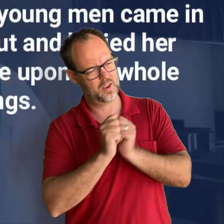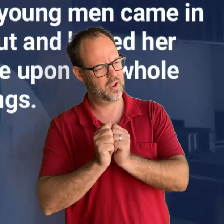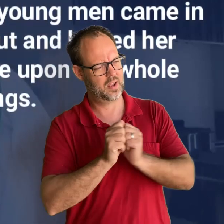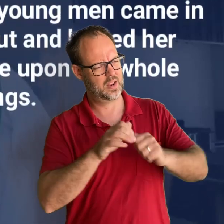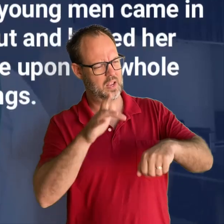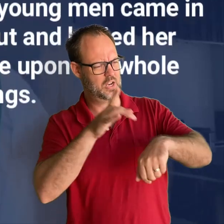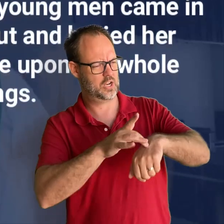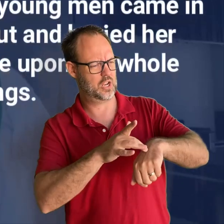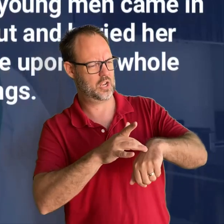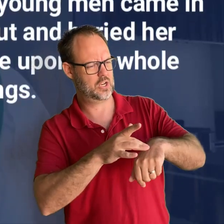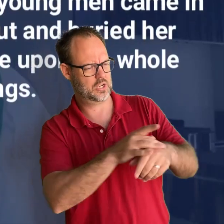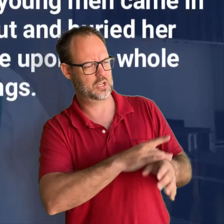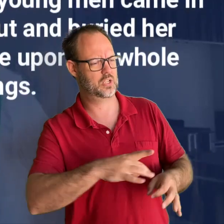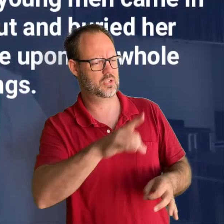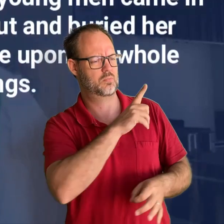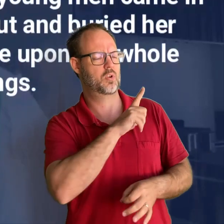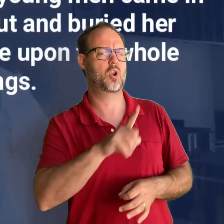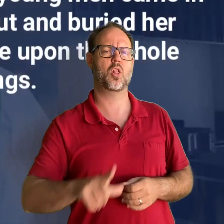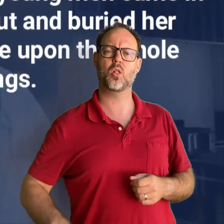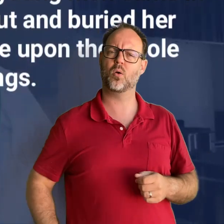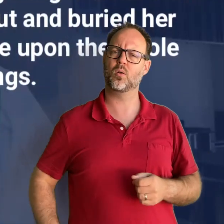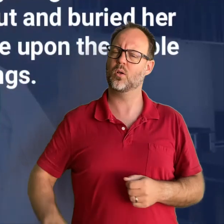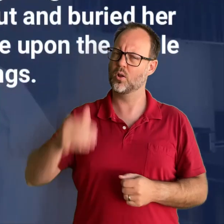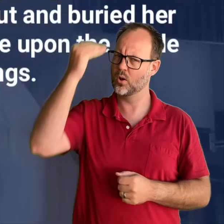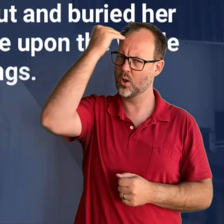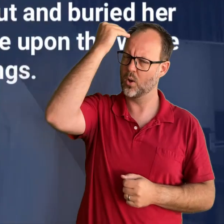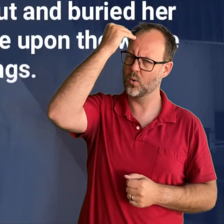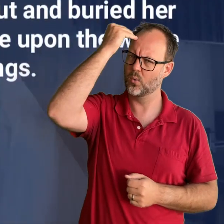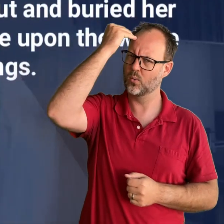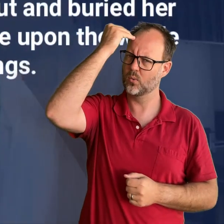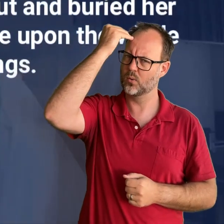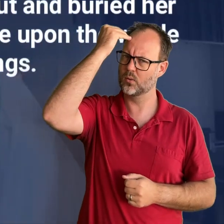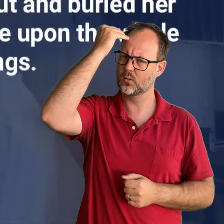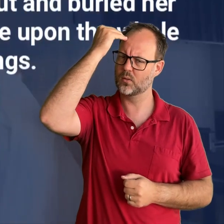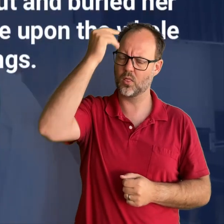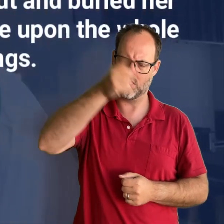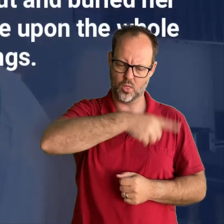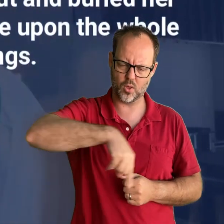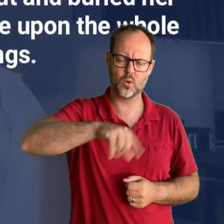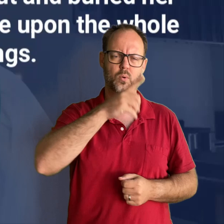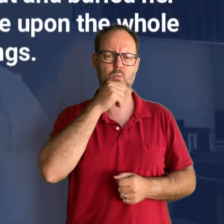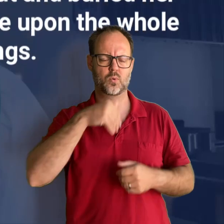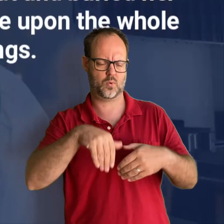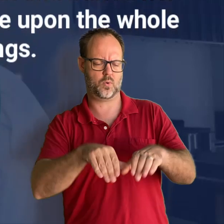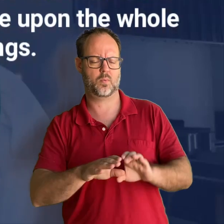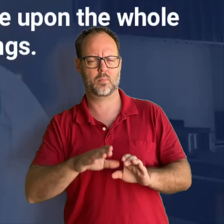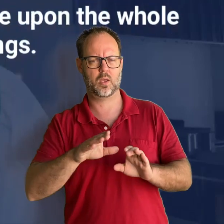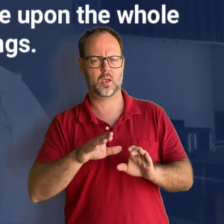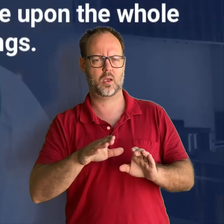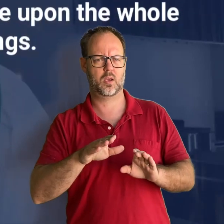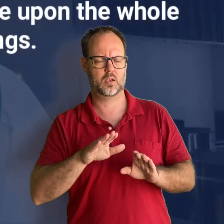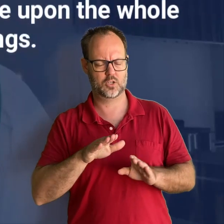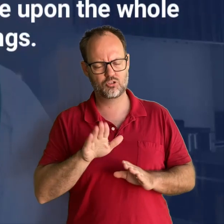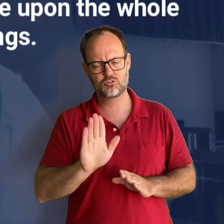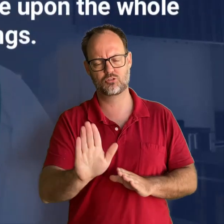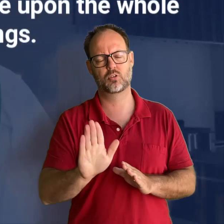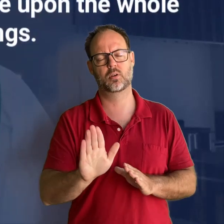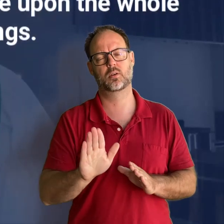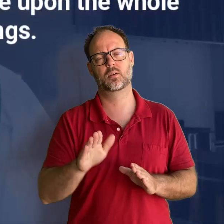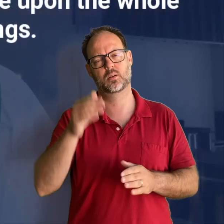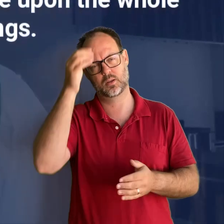to test the Spirit of the Lord? Behold, the feet of those who have buried your husband are at the